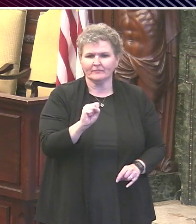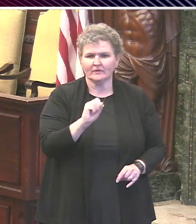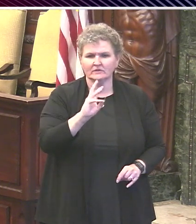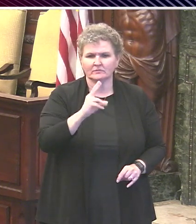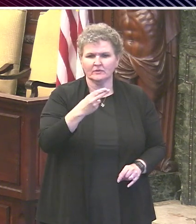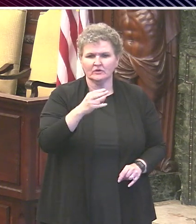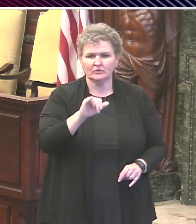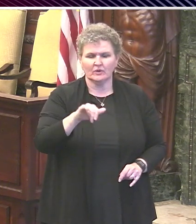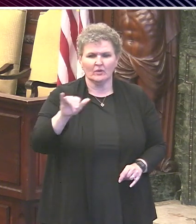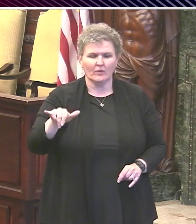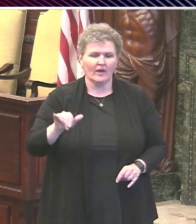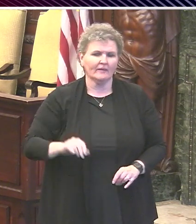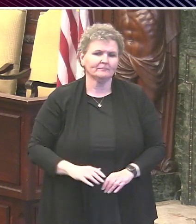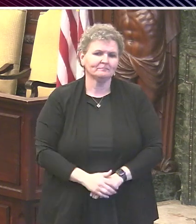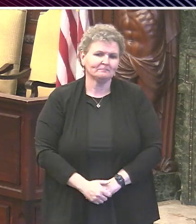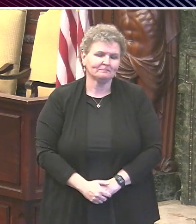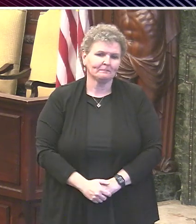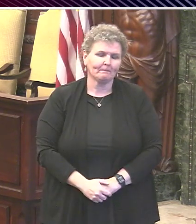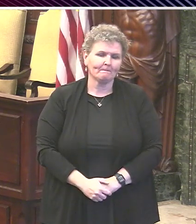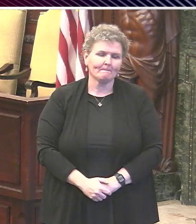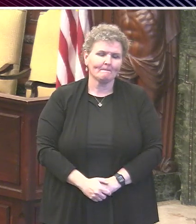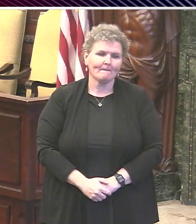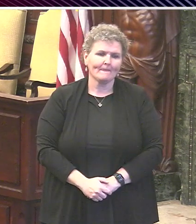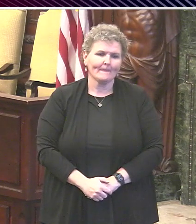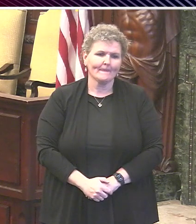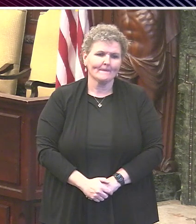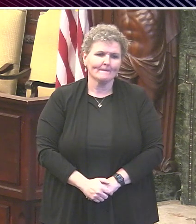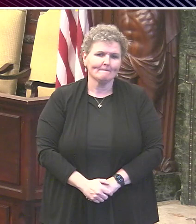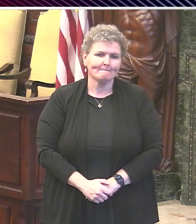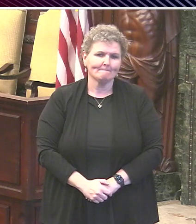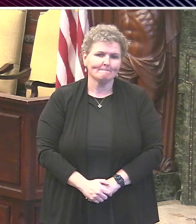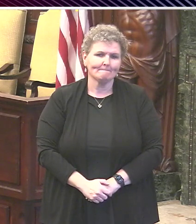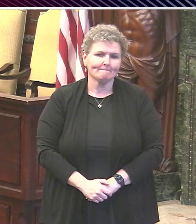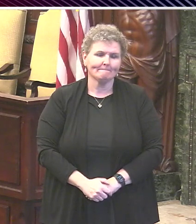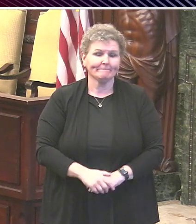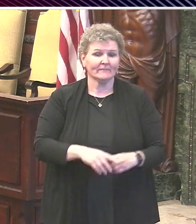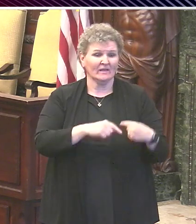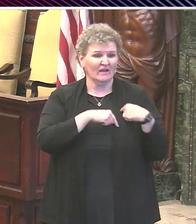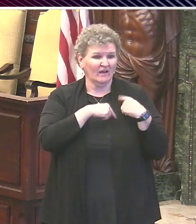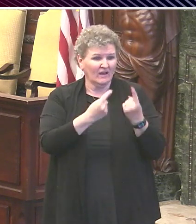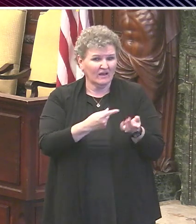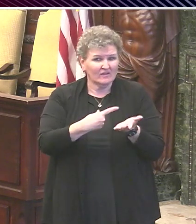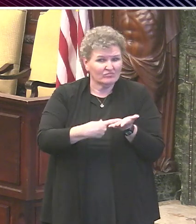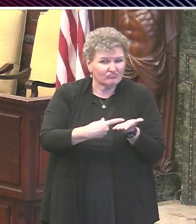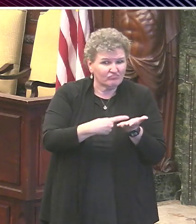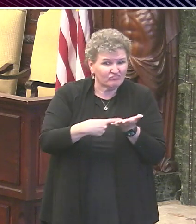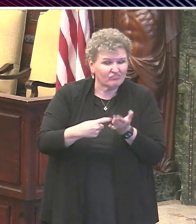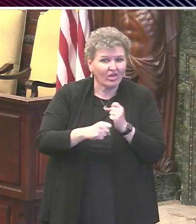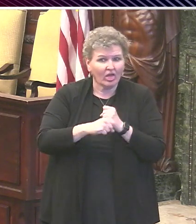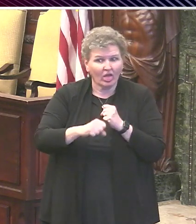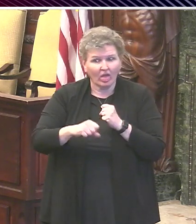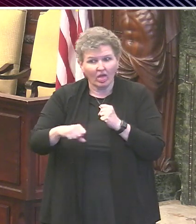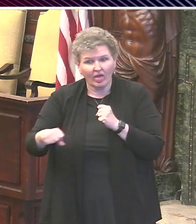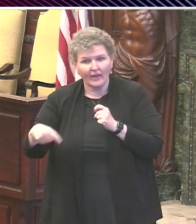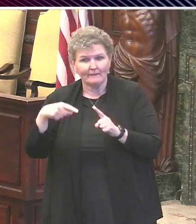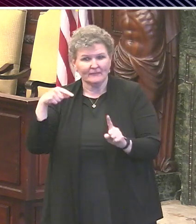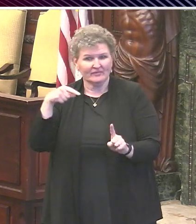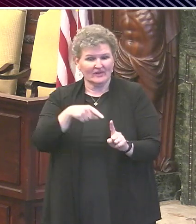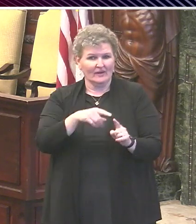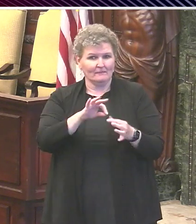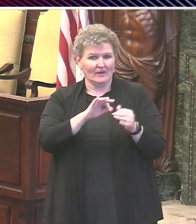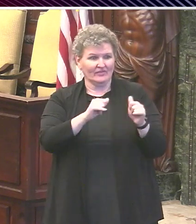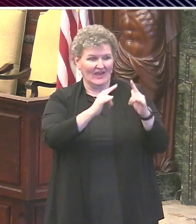Hi, thanks. This is for Mayor Kenny. Since the talks have stretched so long and they went to an impasse, I'm curious to